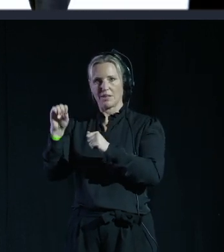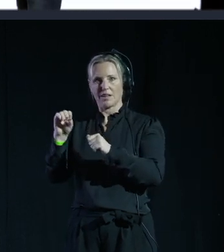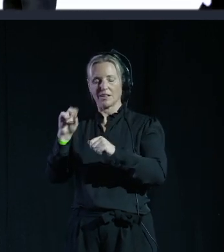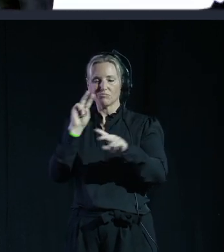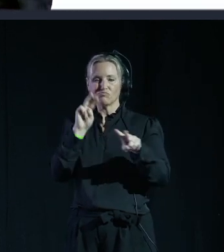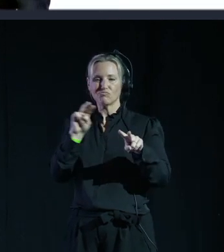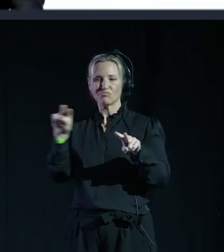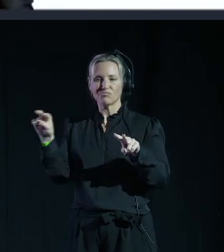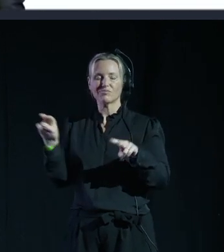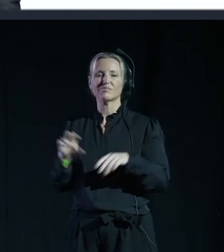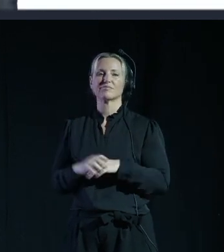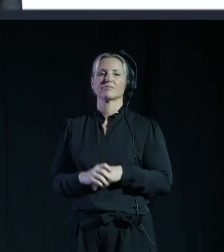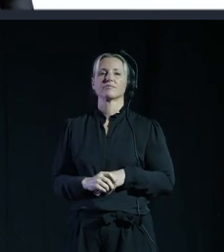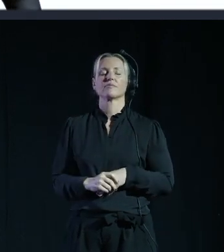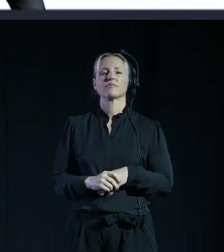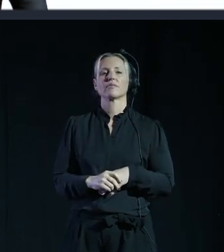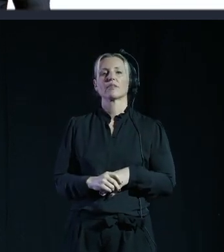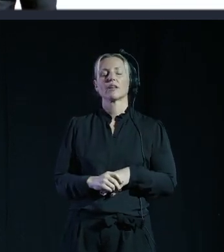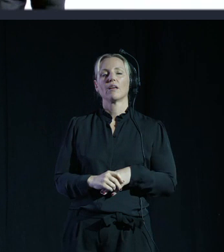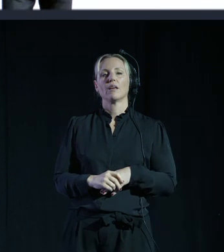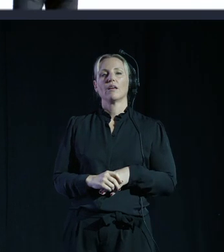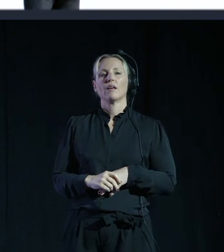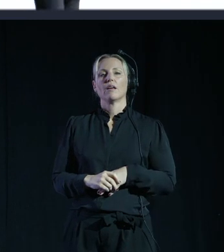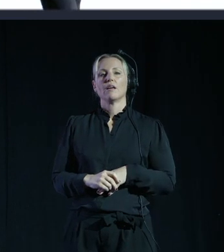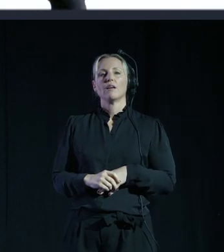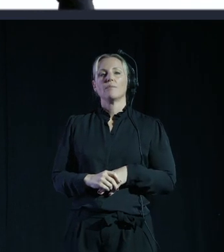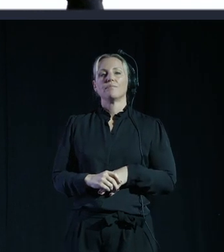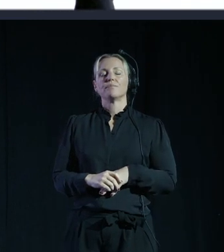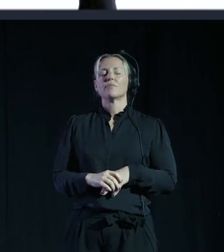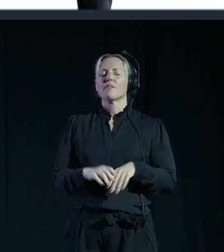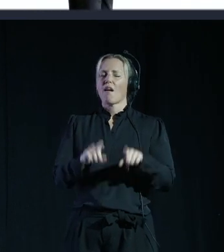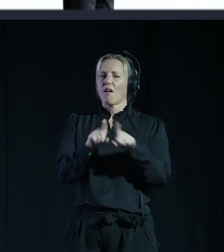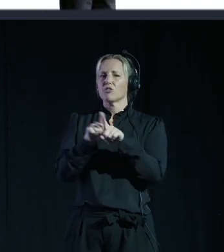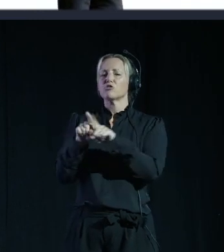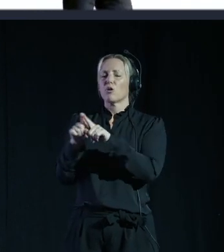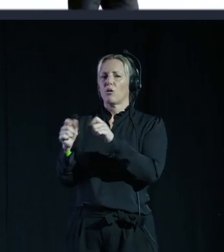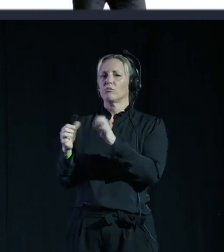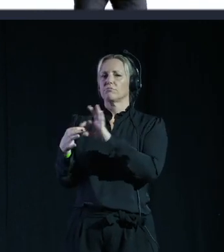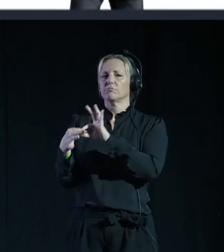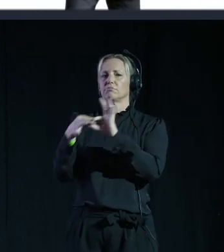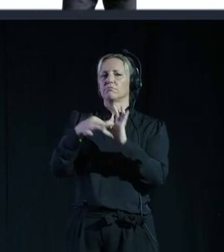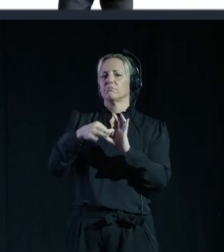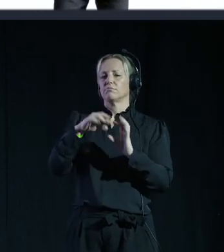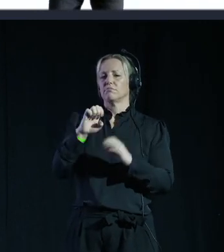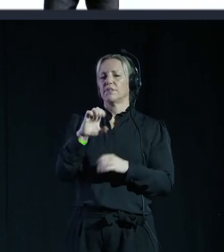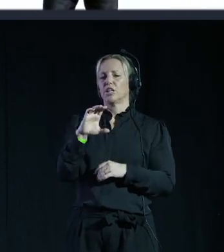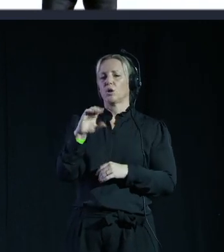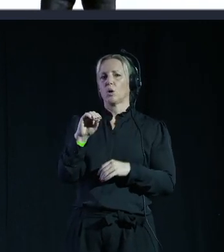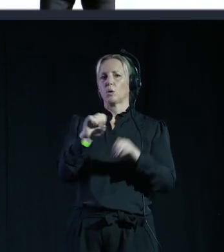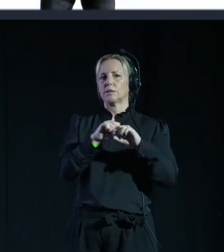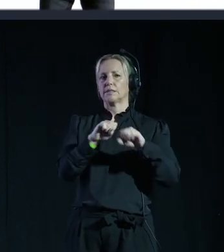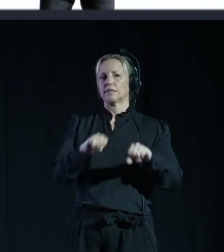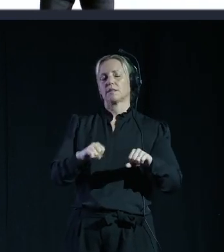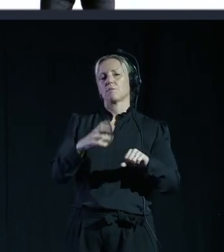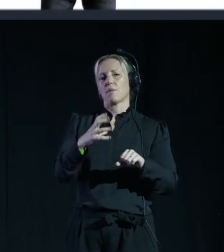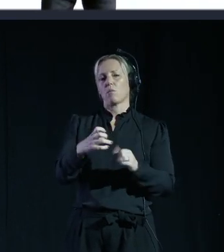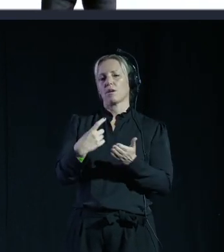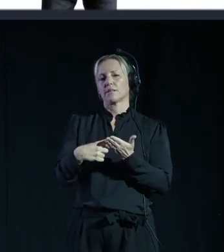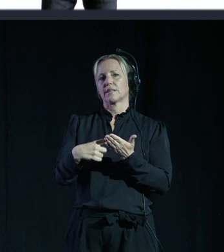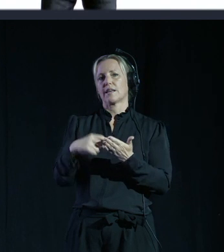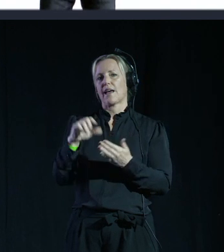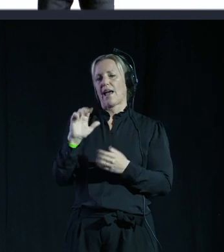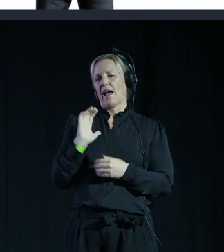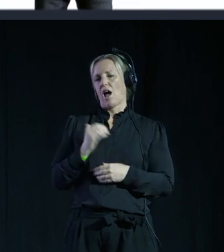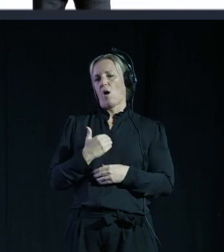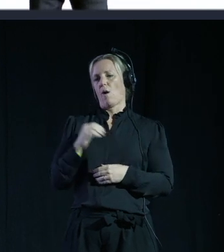All right, and while I'm talking about ecosystem, I wanted to maybe just take a quick moment about talking about our adapter ecosystem.